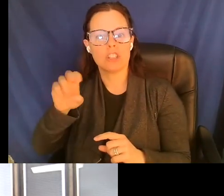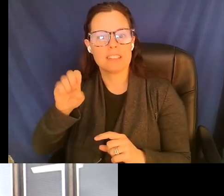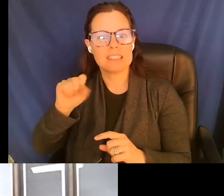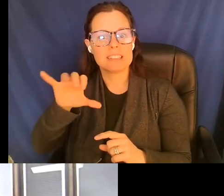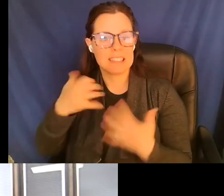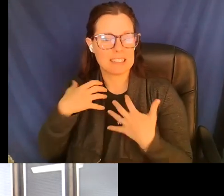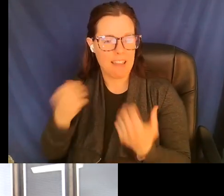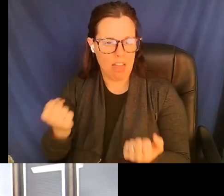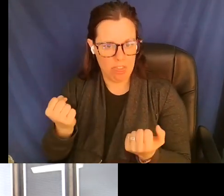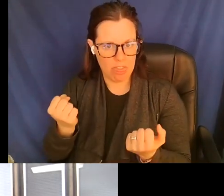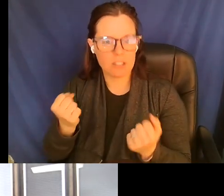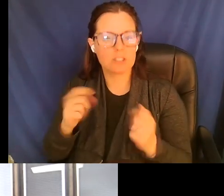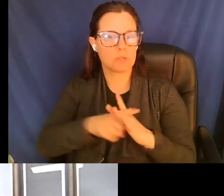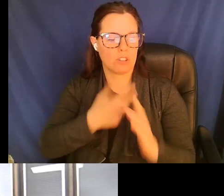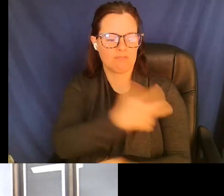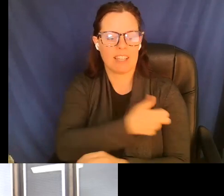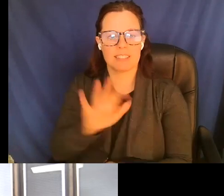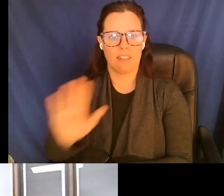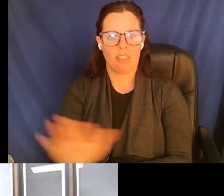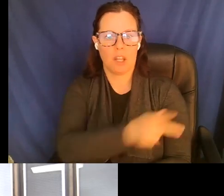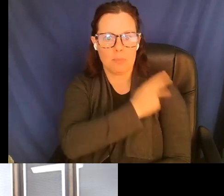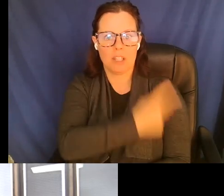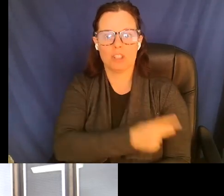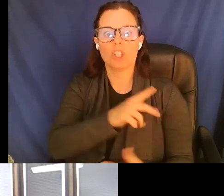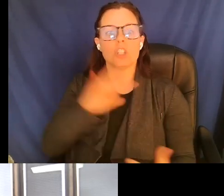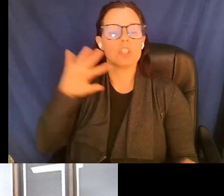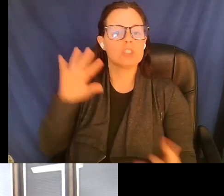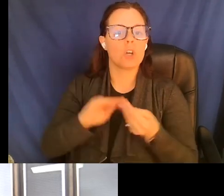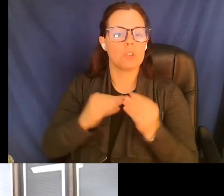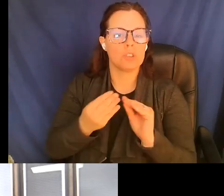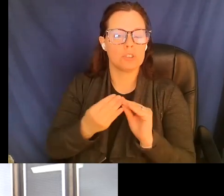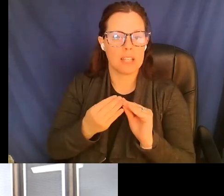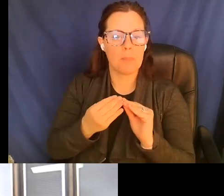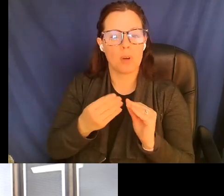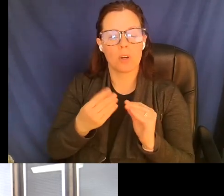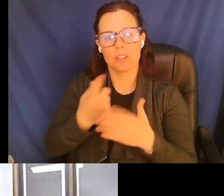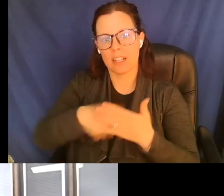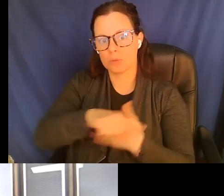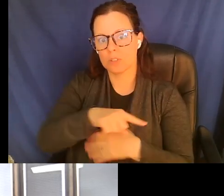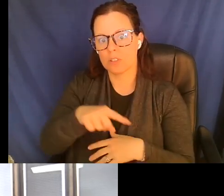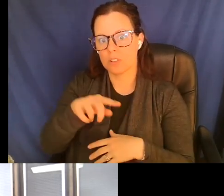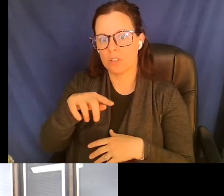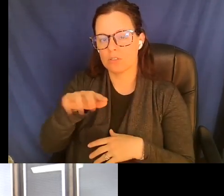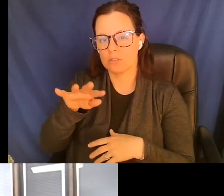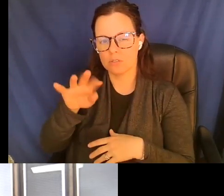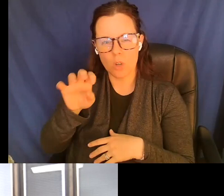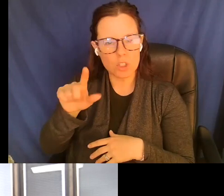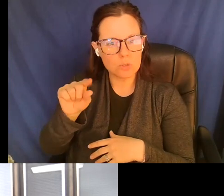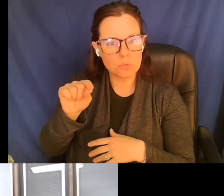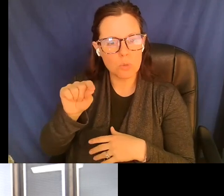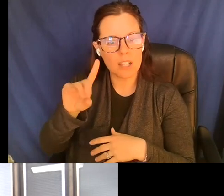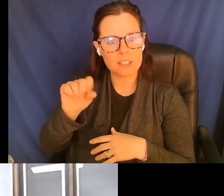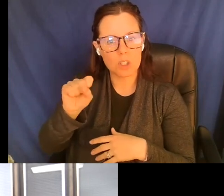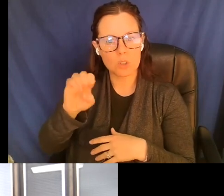total allocation from the state for next week is 2,450 doses, and the direct shipment